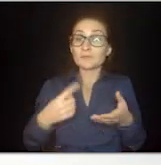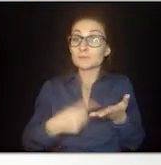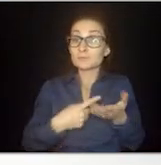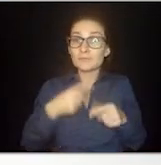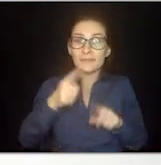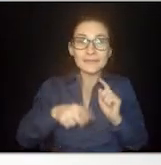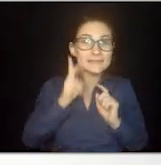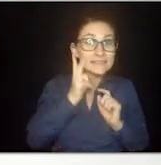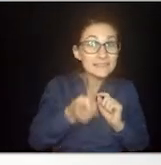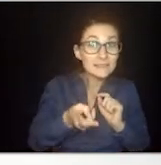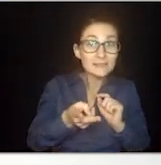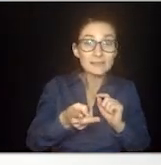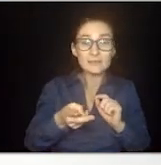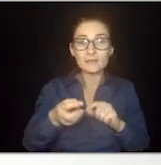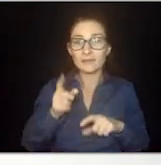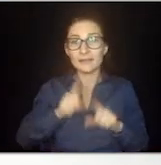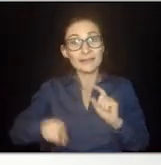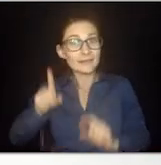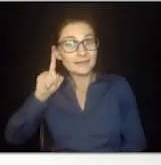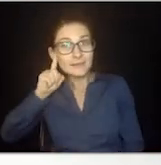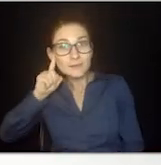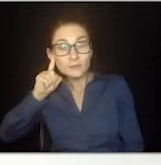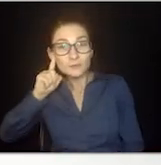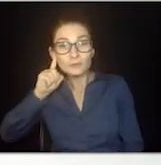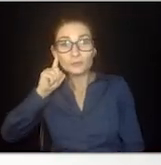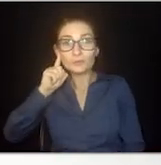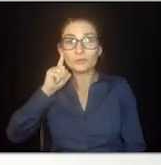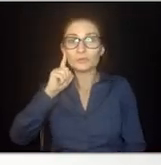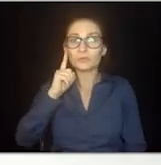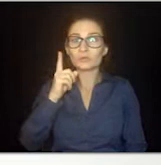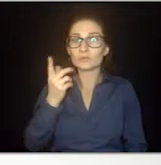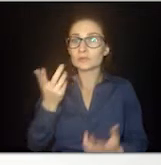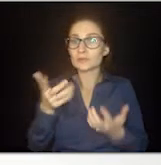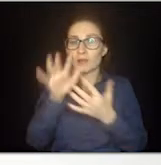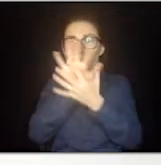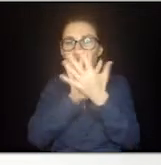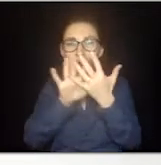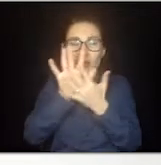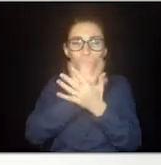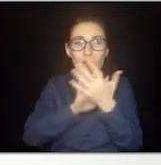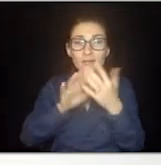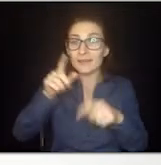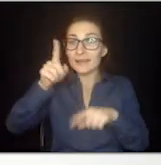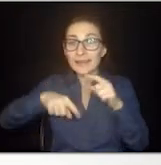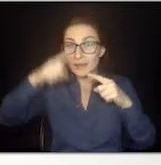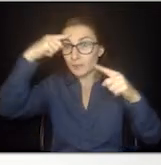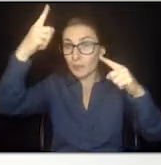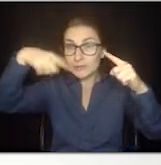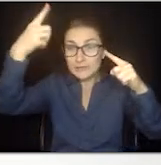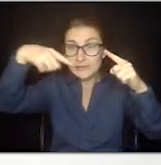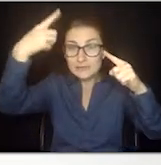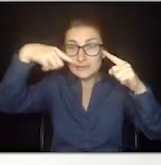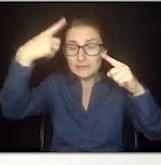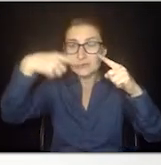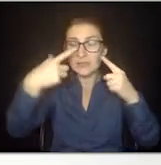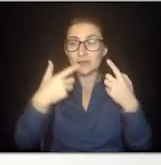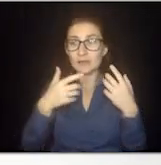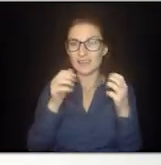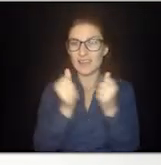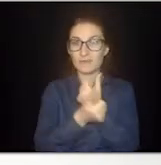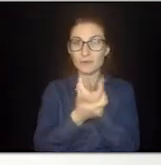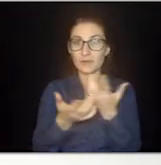sometimes don't hear it real well. They don't know what to expect. They haven't had time to process it.